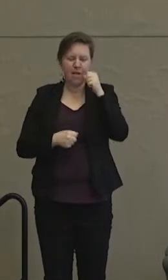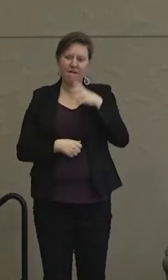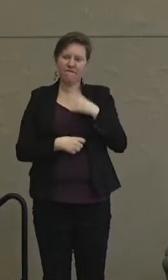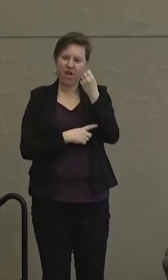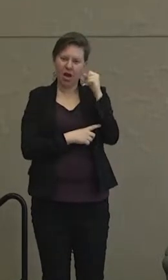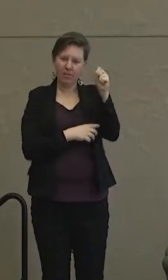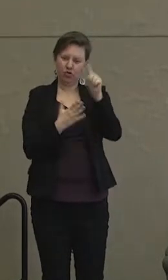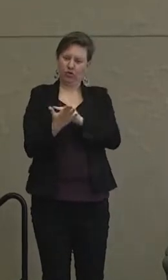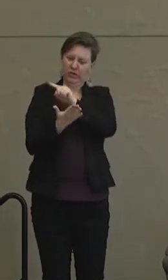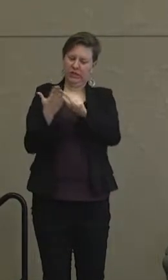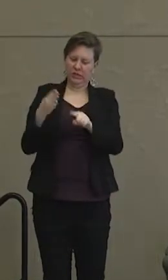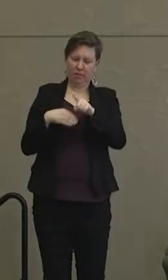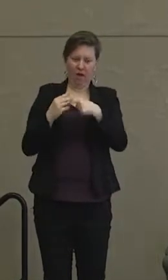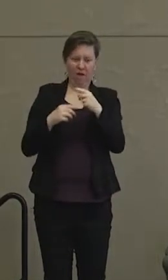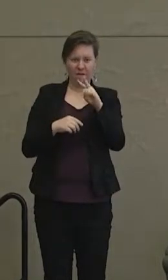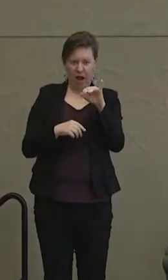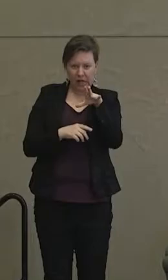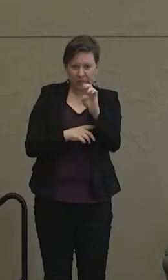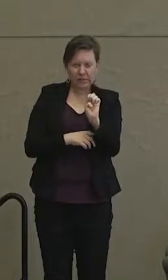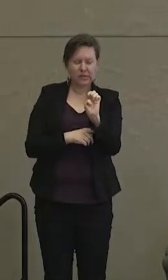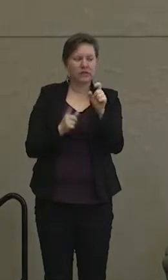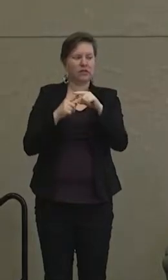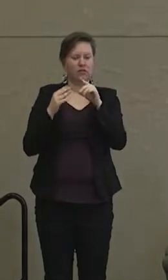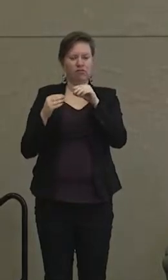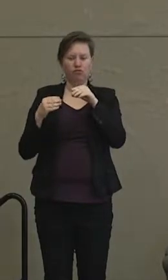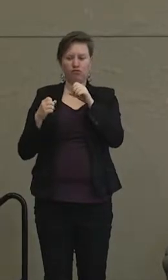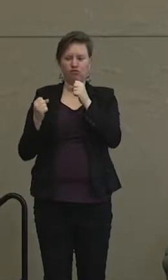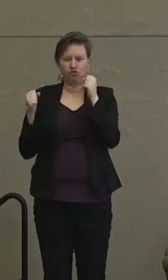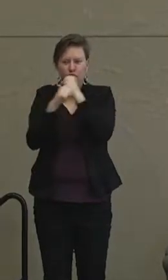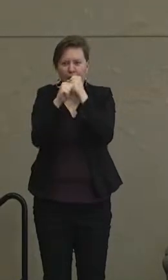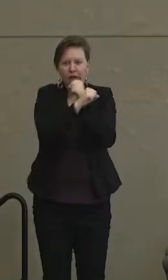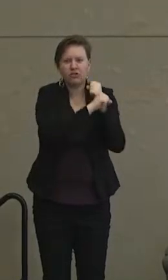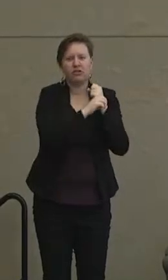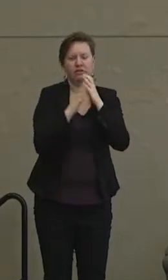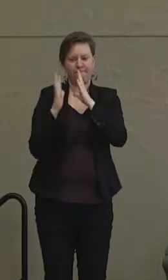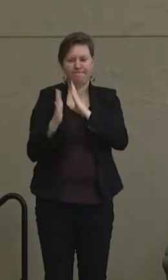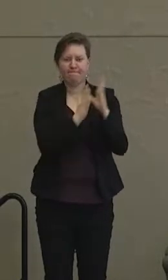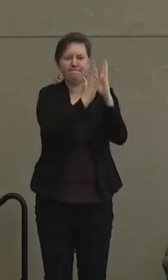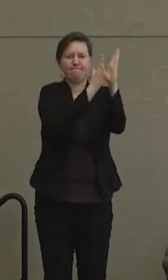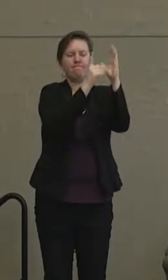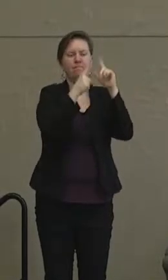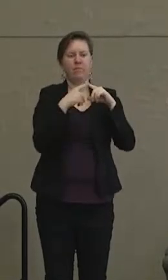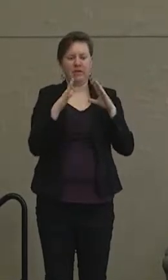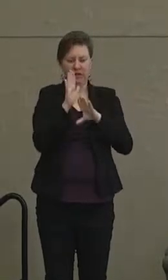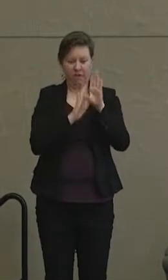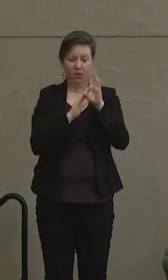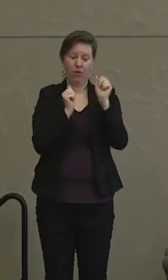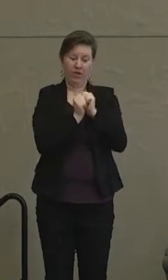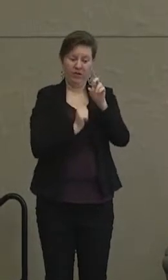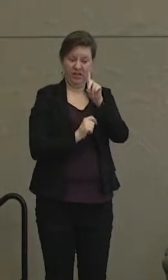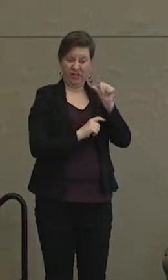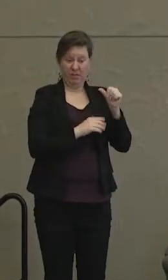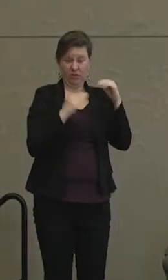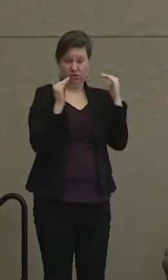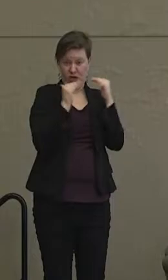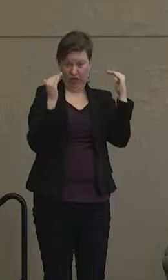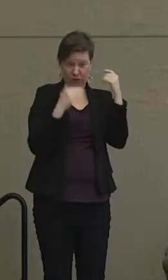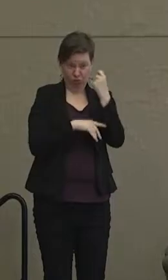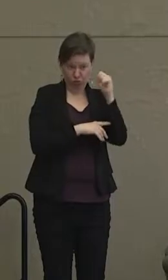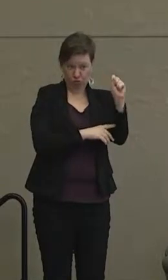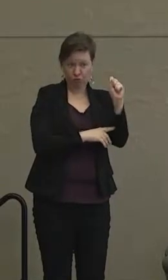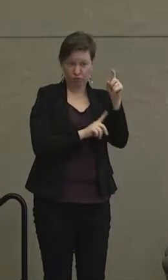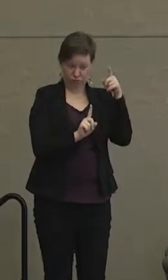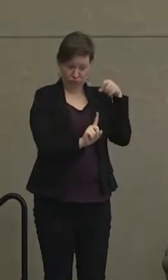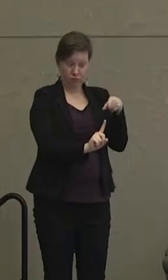around violence, the strategies that have been developed in conversation with what the disability justice movement is doing, that's